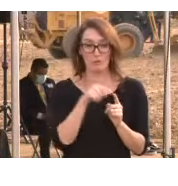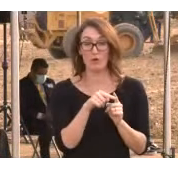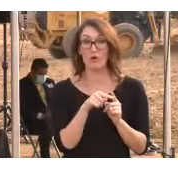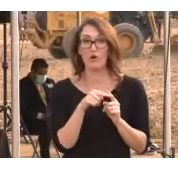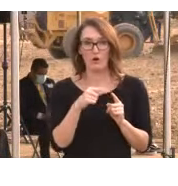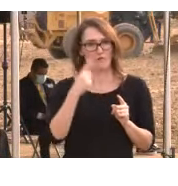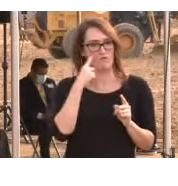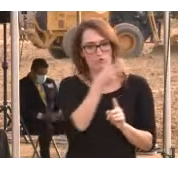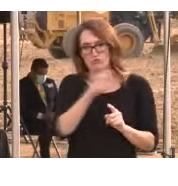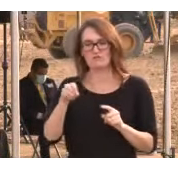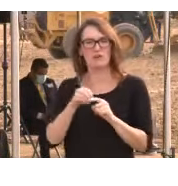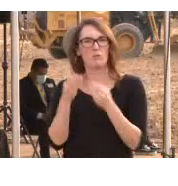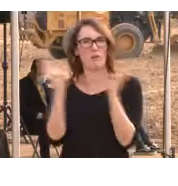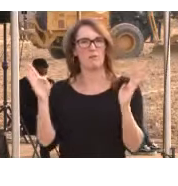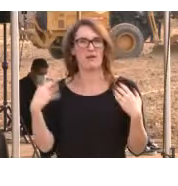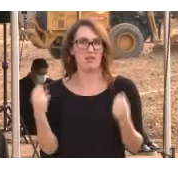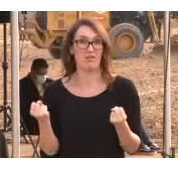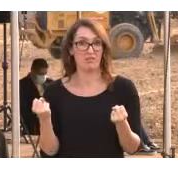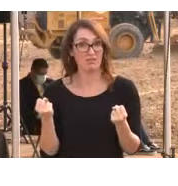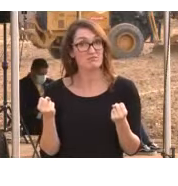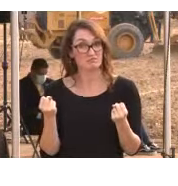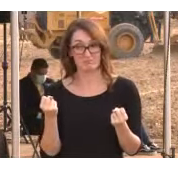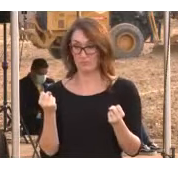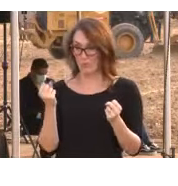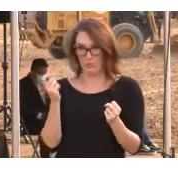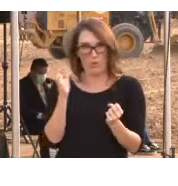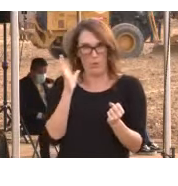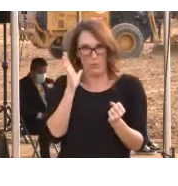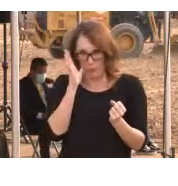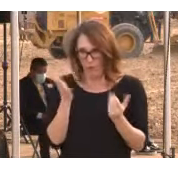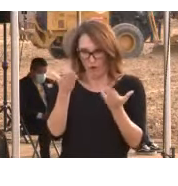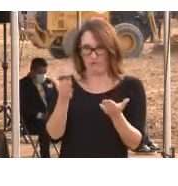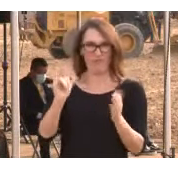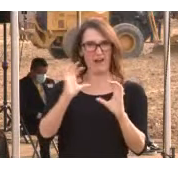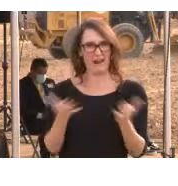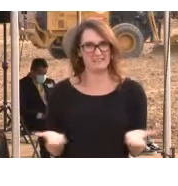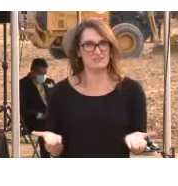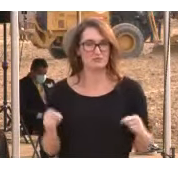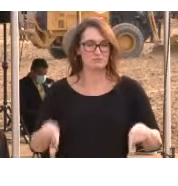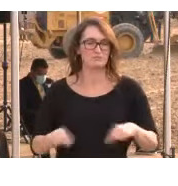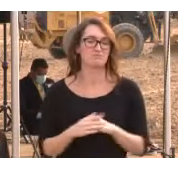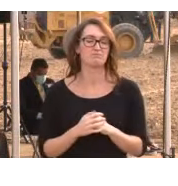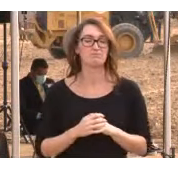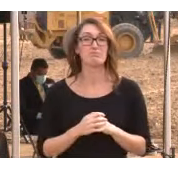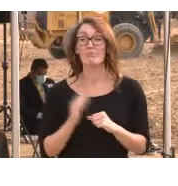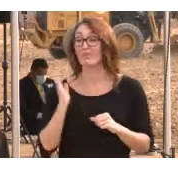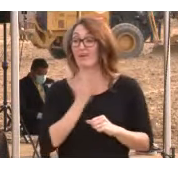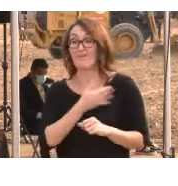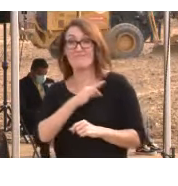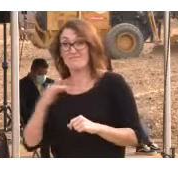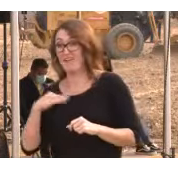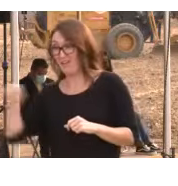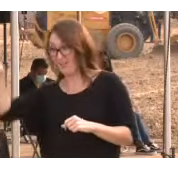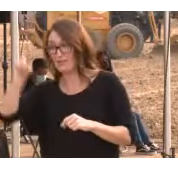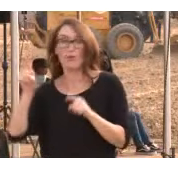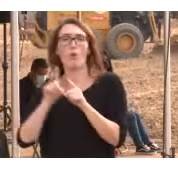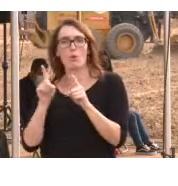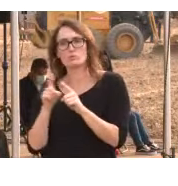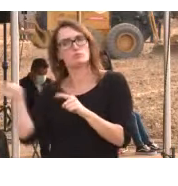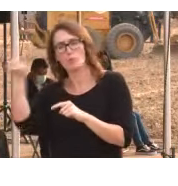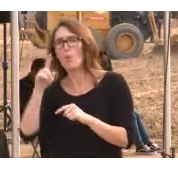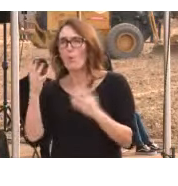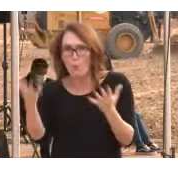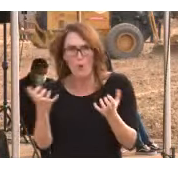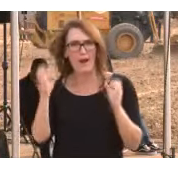in public health that'll be offered here. Similarly, our faculty have answered the call to help educate our students